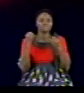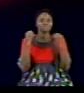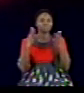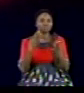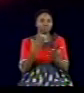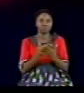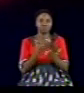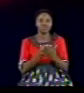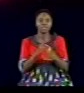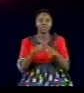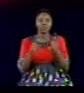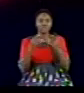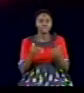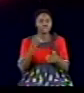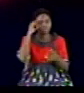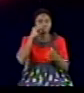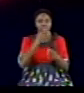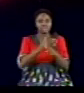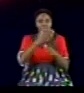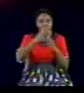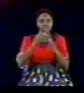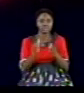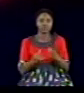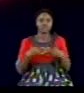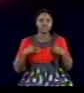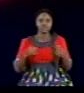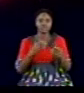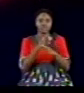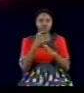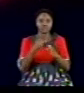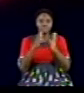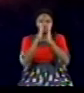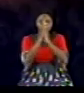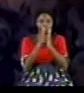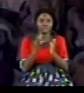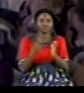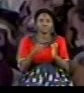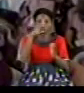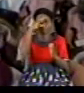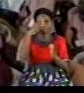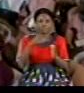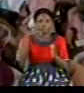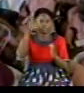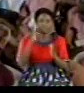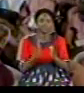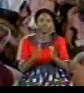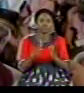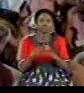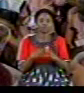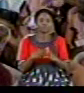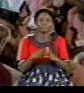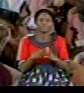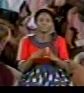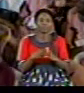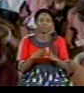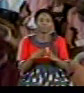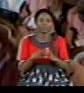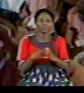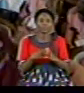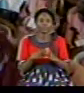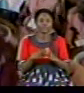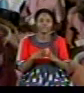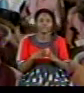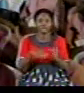is completely healed after the prayer of the man of God. And we have this one from James. James